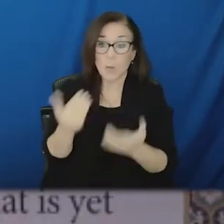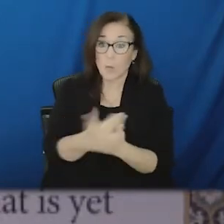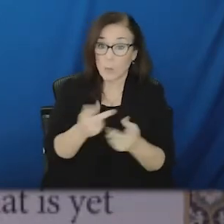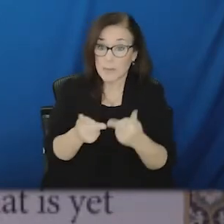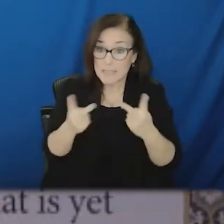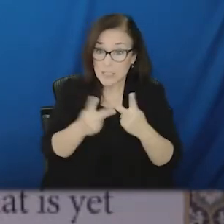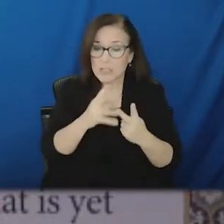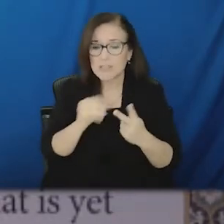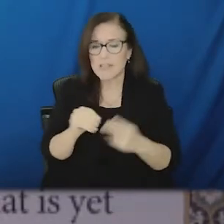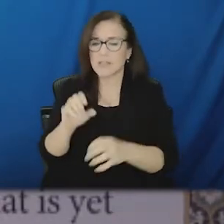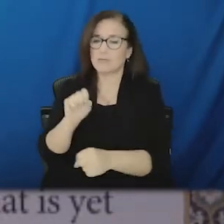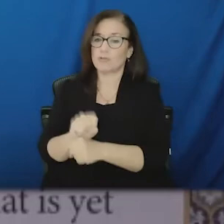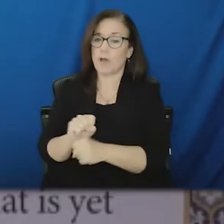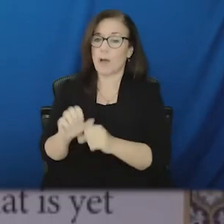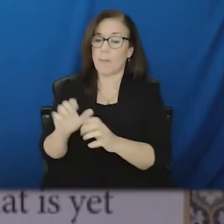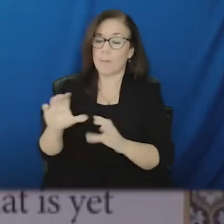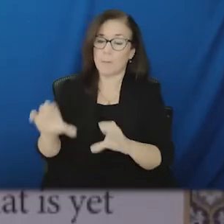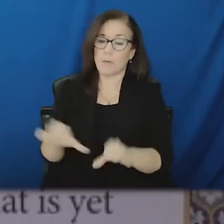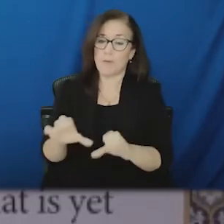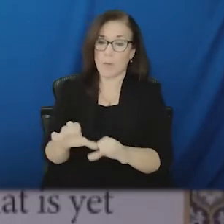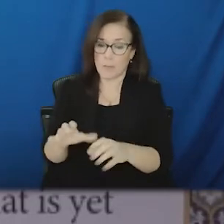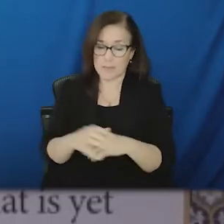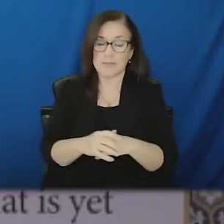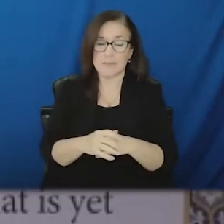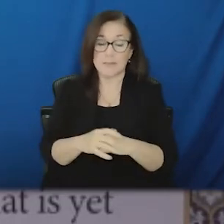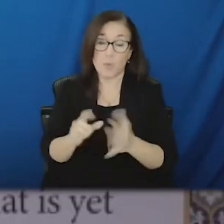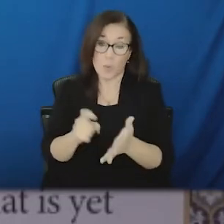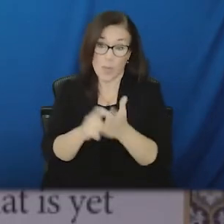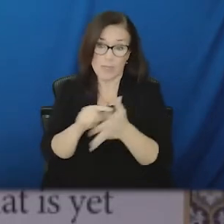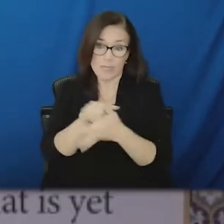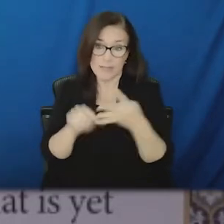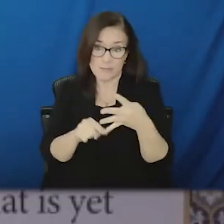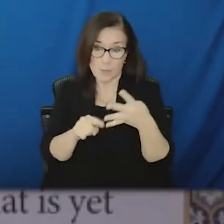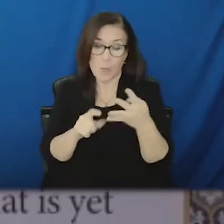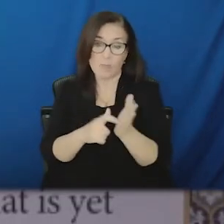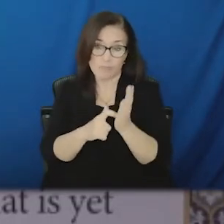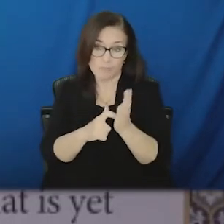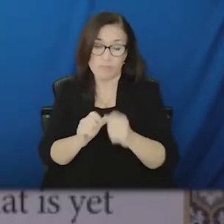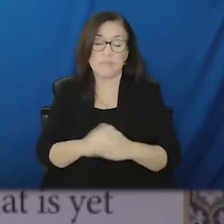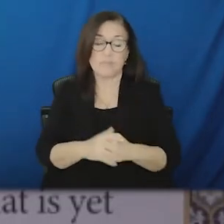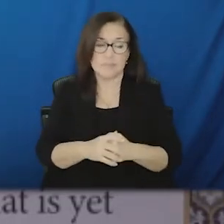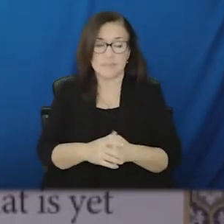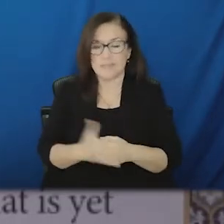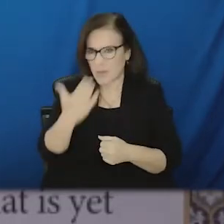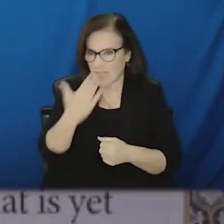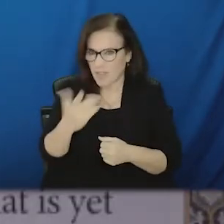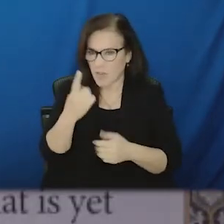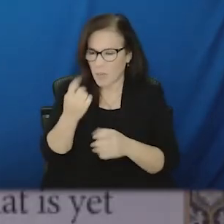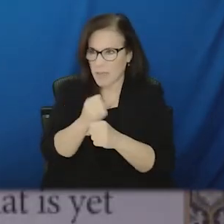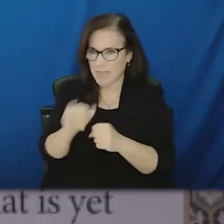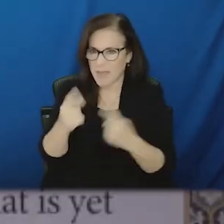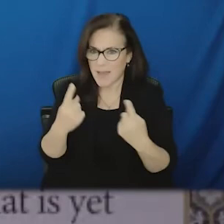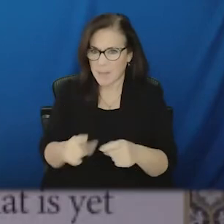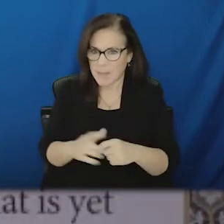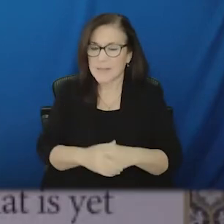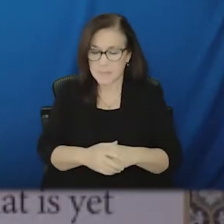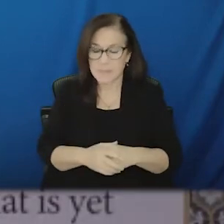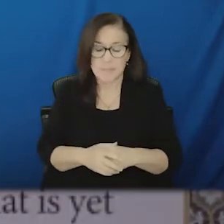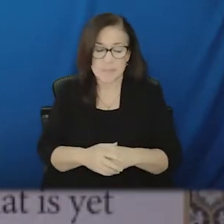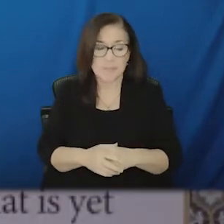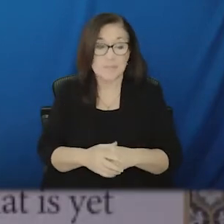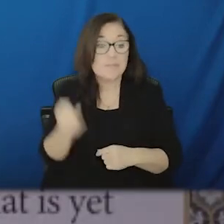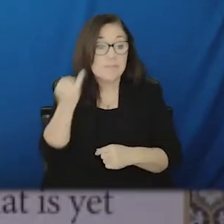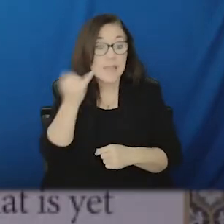performance with regard to these 4. So thank you so much for making this a reality. With that, if there are